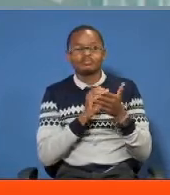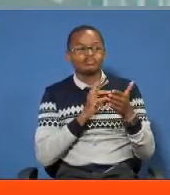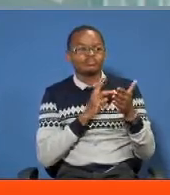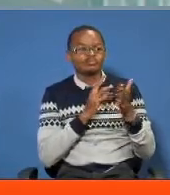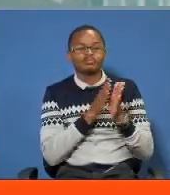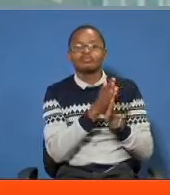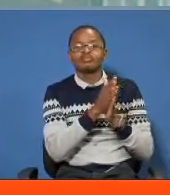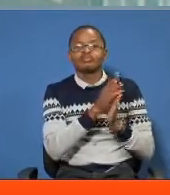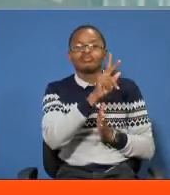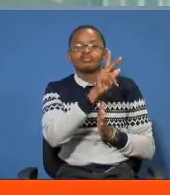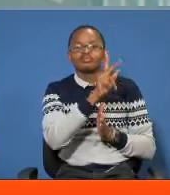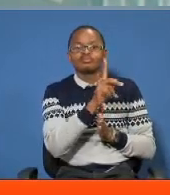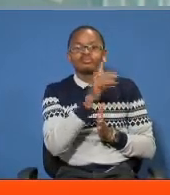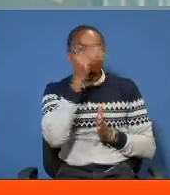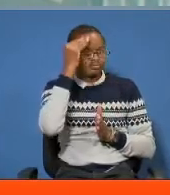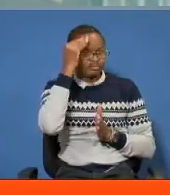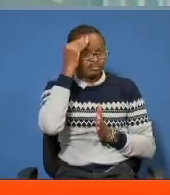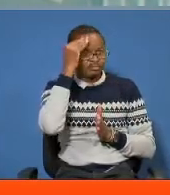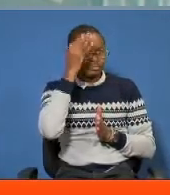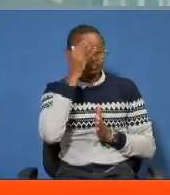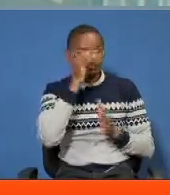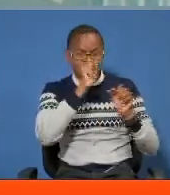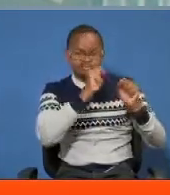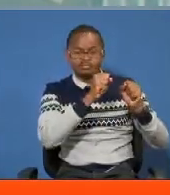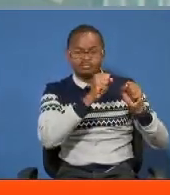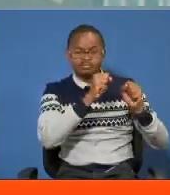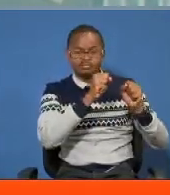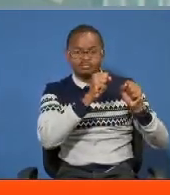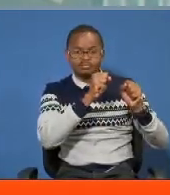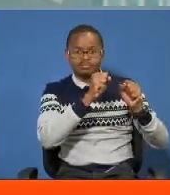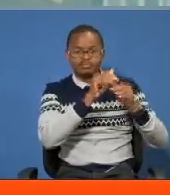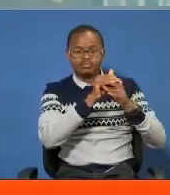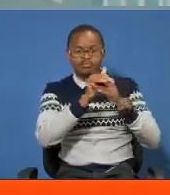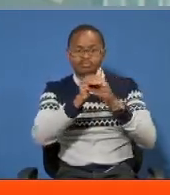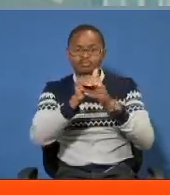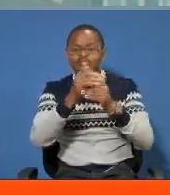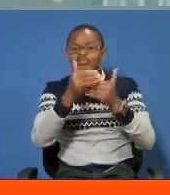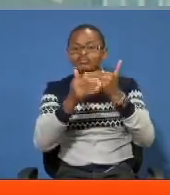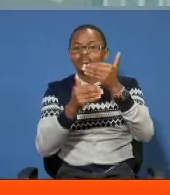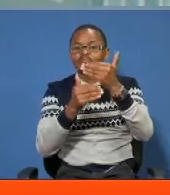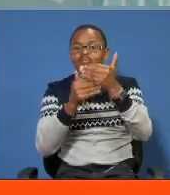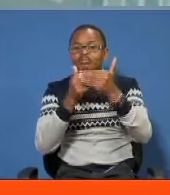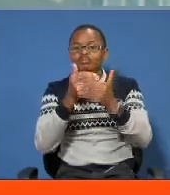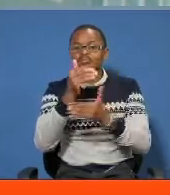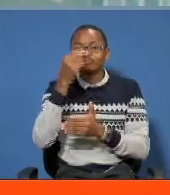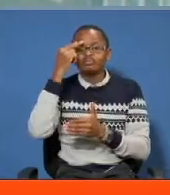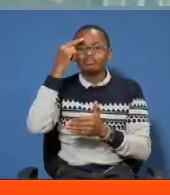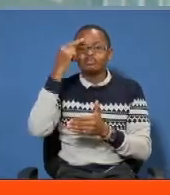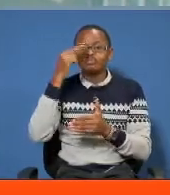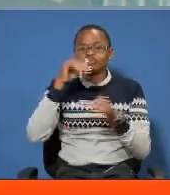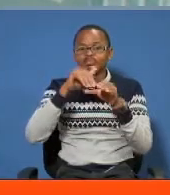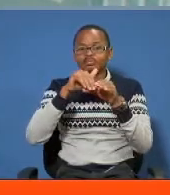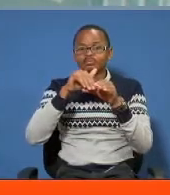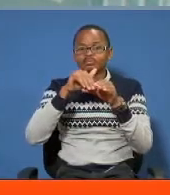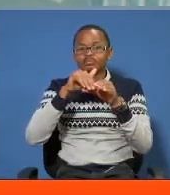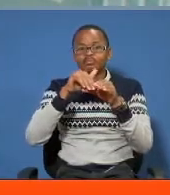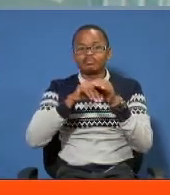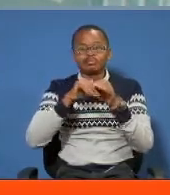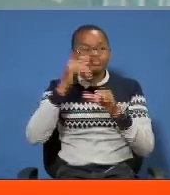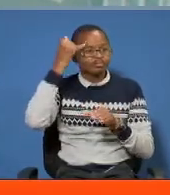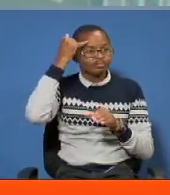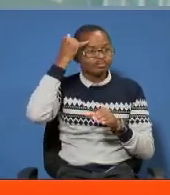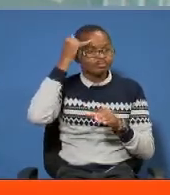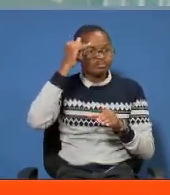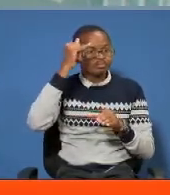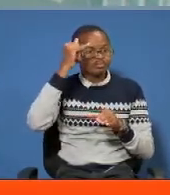And we aspire as Kenya to try and educate as many people as possible and kind of guide that processes. You see, that